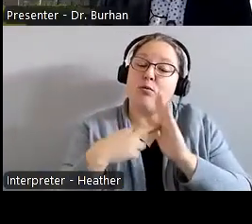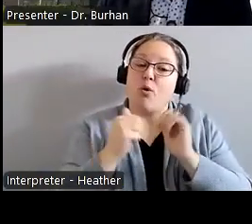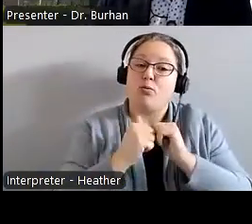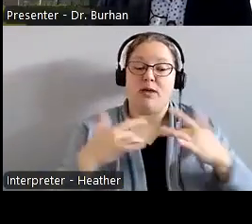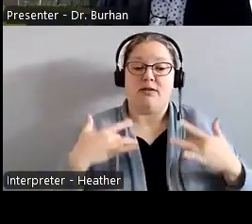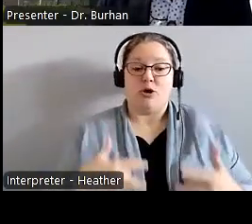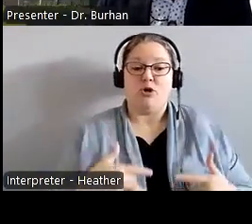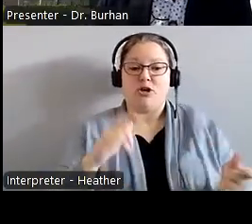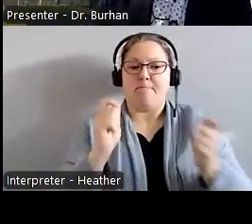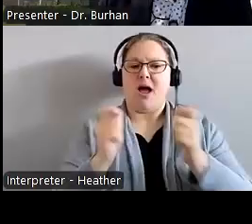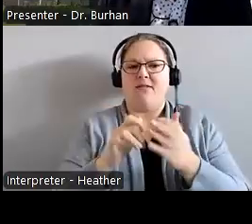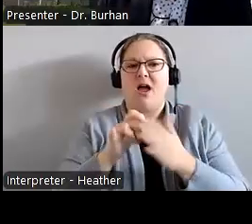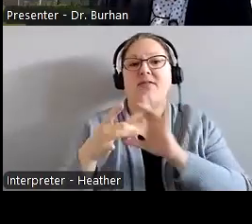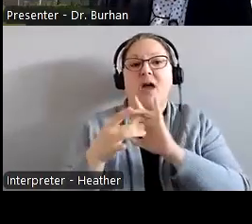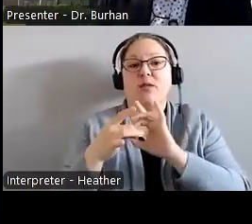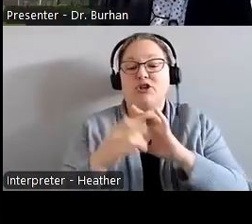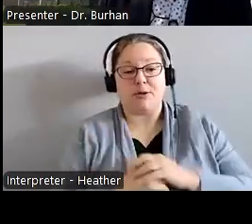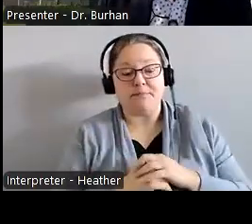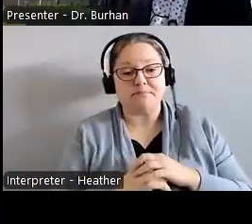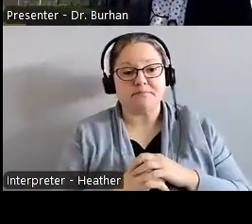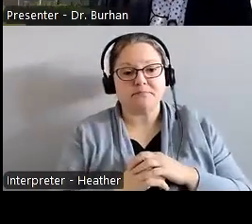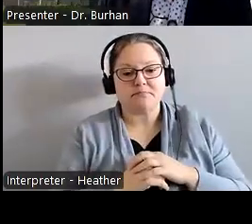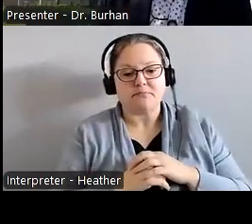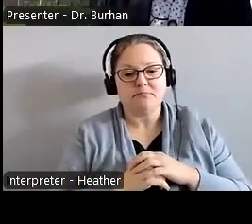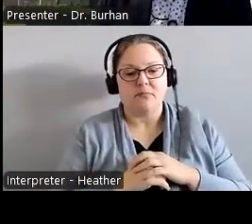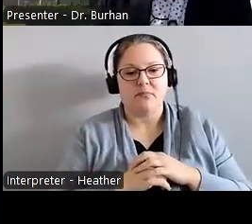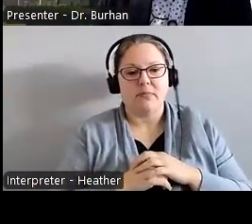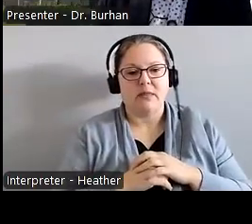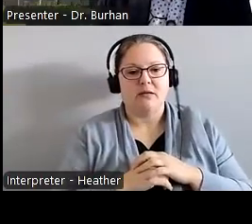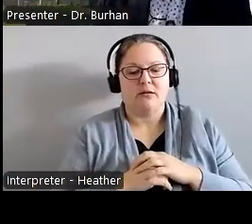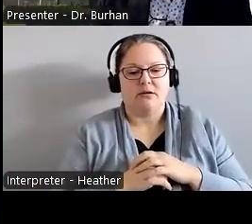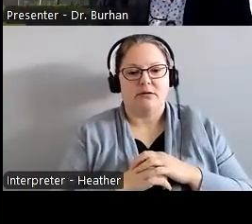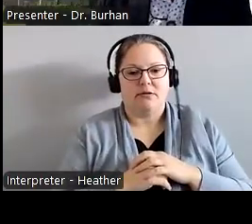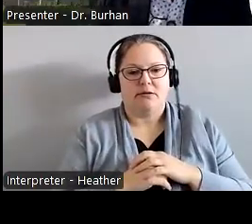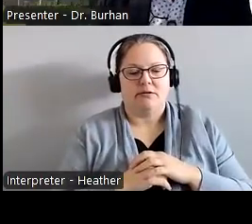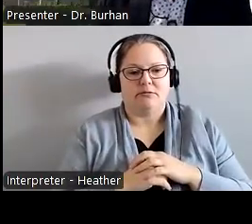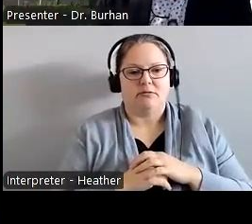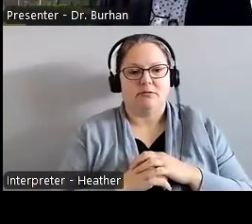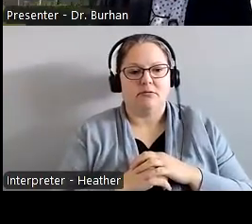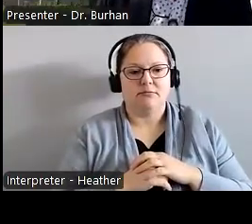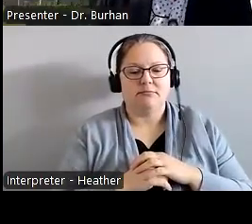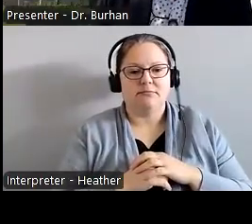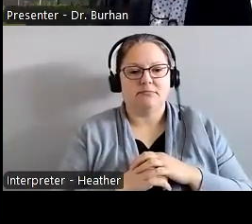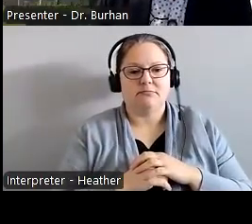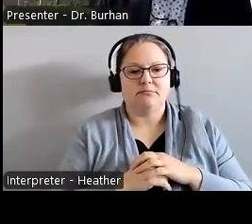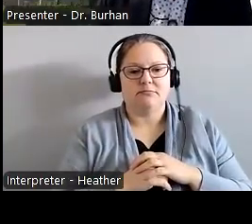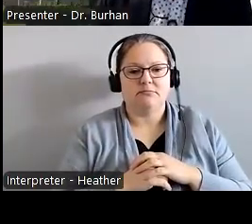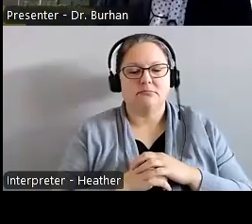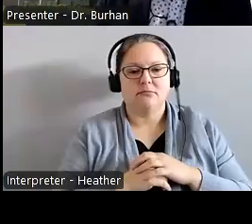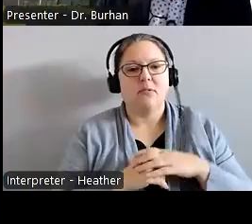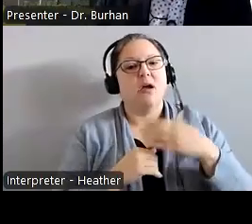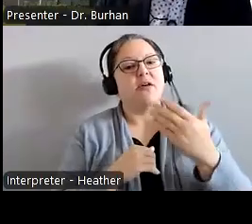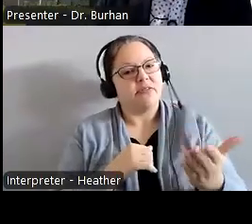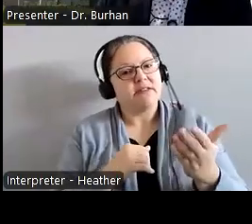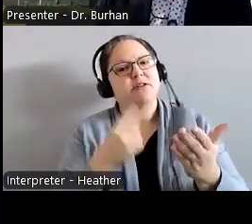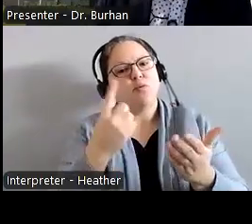this relationship. This is one aspect of work, as you heard from Anton, that I do trials